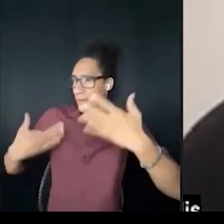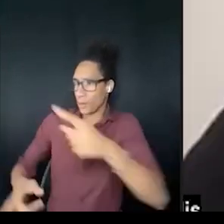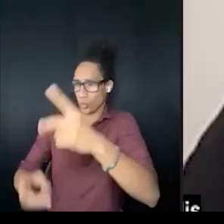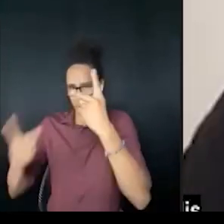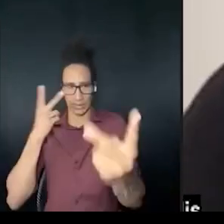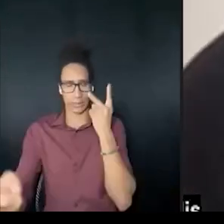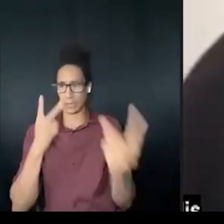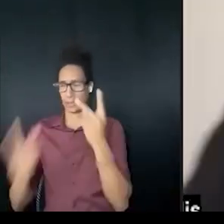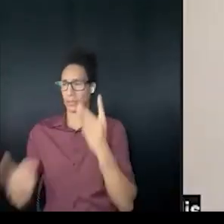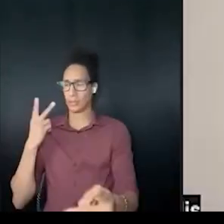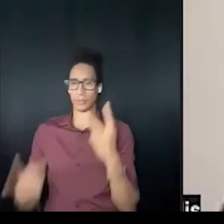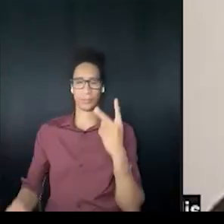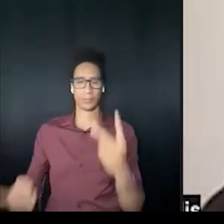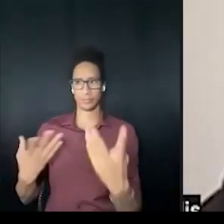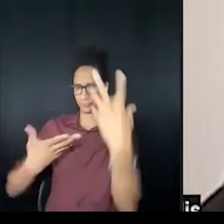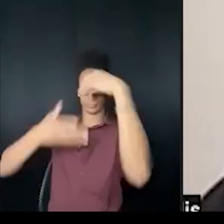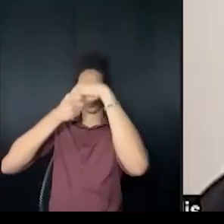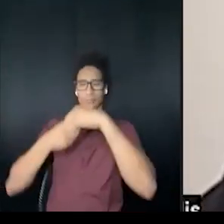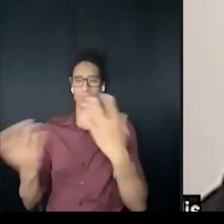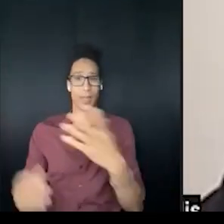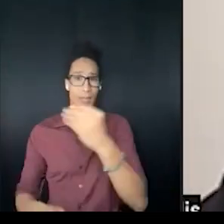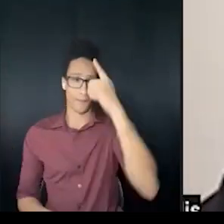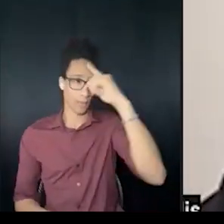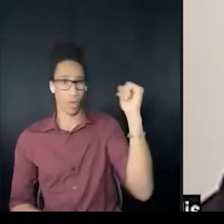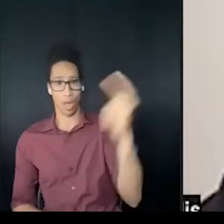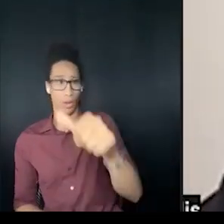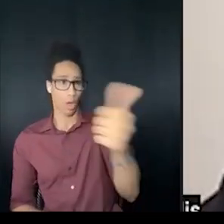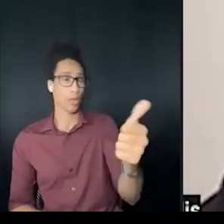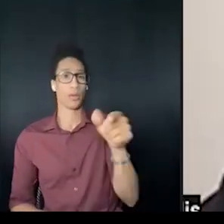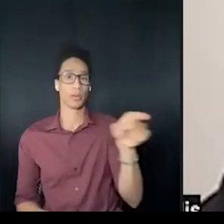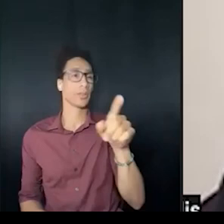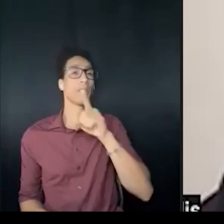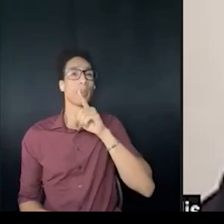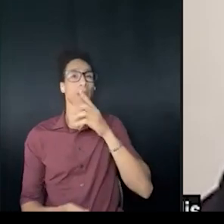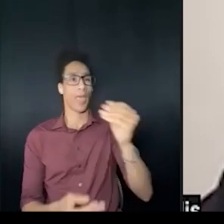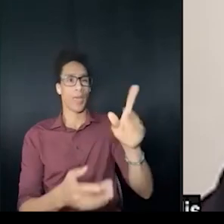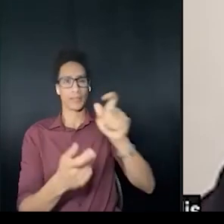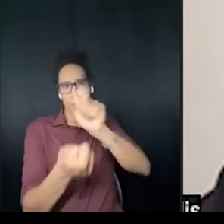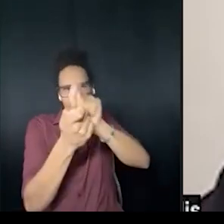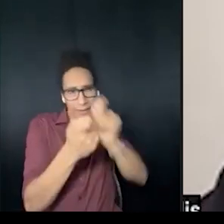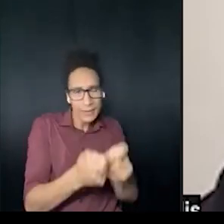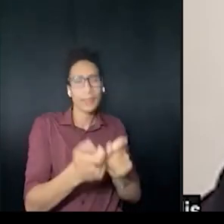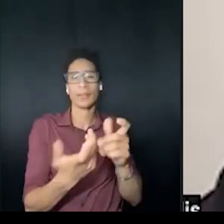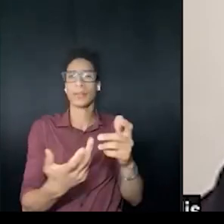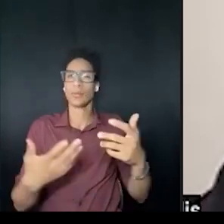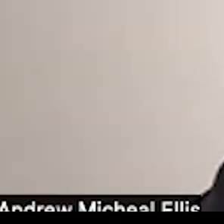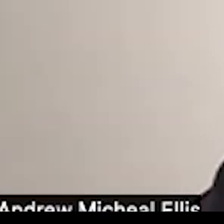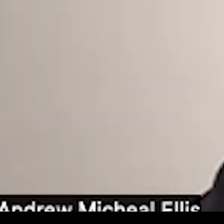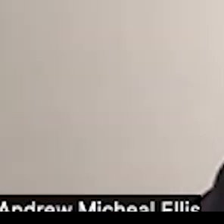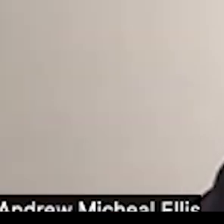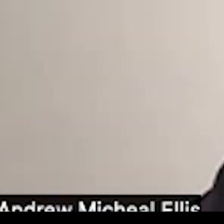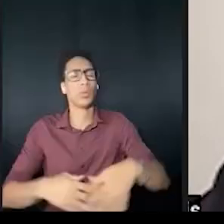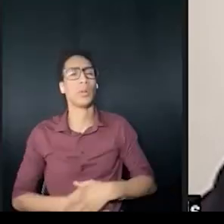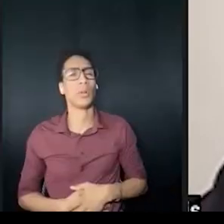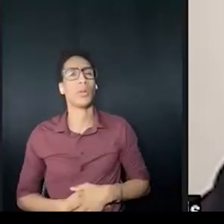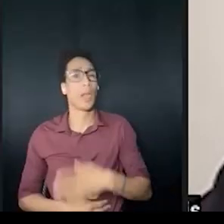and for all the others, you know, everyone brought just specifics. I feel like this sort of open table of bringing our,